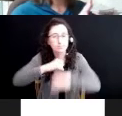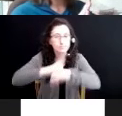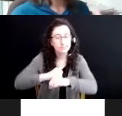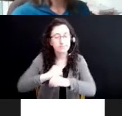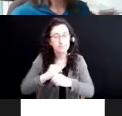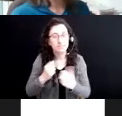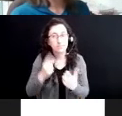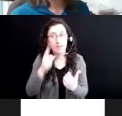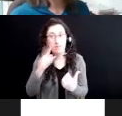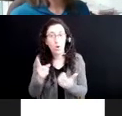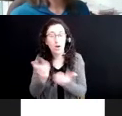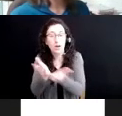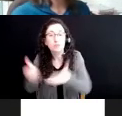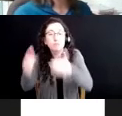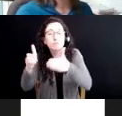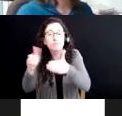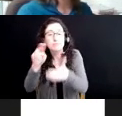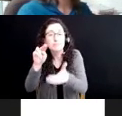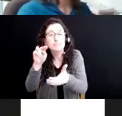nesting places, roosting, hiding,